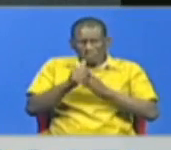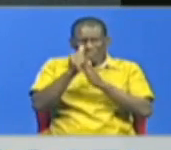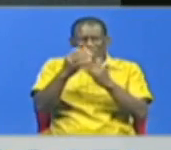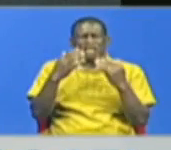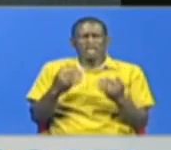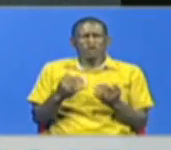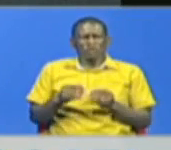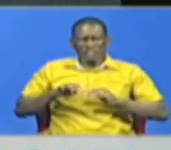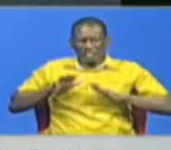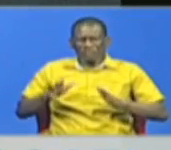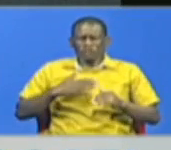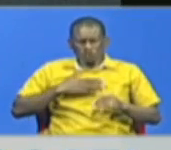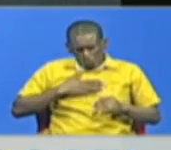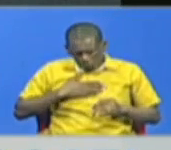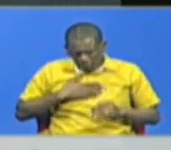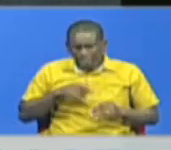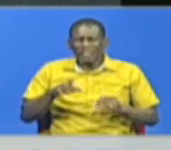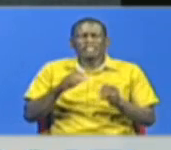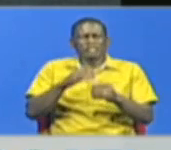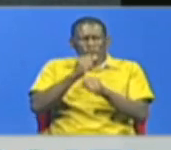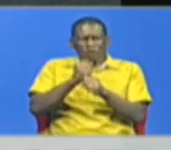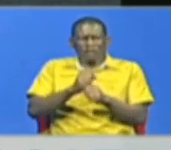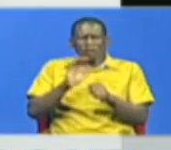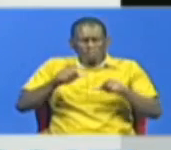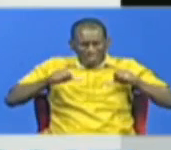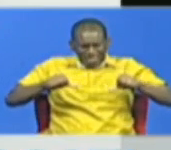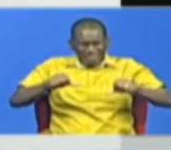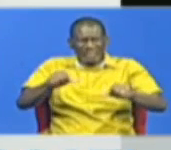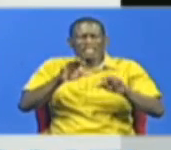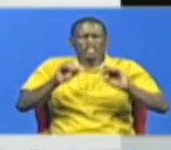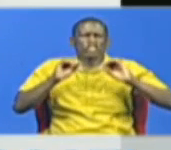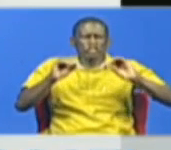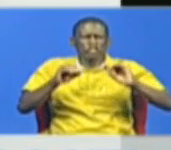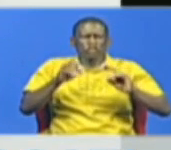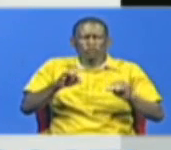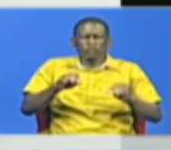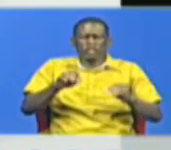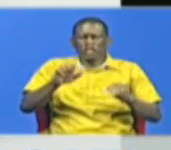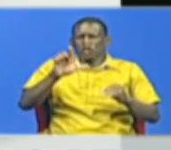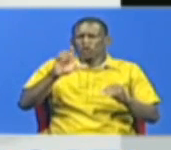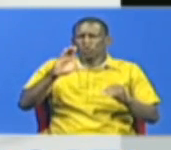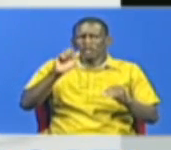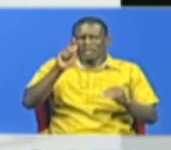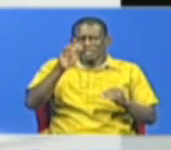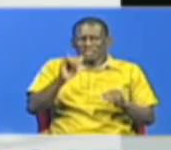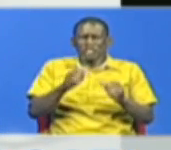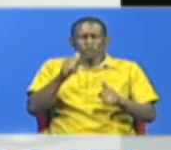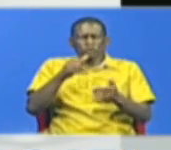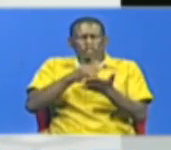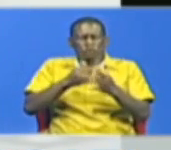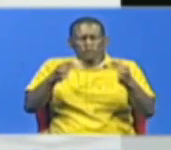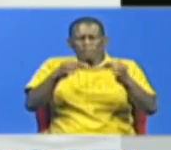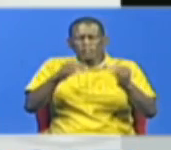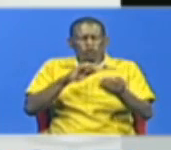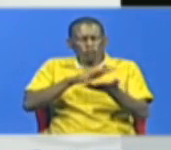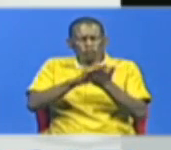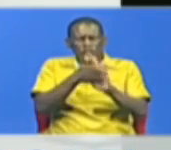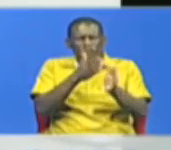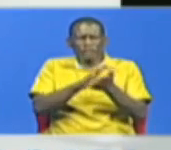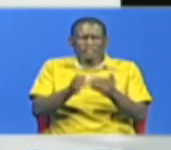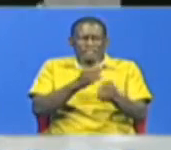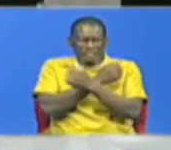left with honoring his legacy by adhering to his teachings that included messages of forgiveness and love.